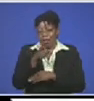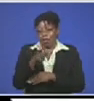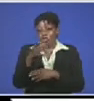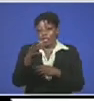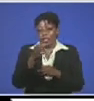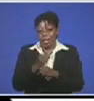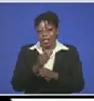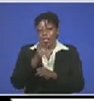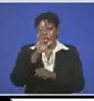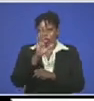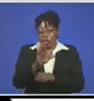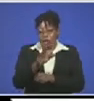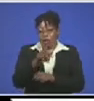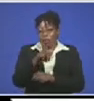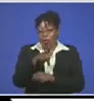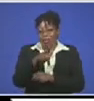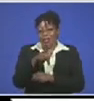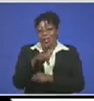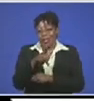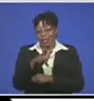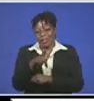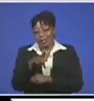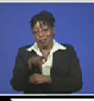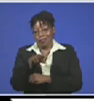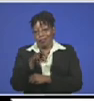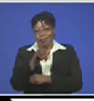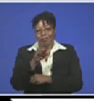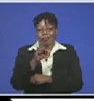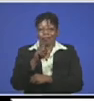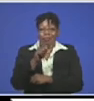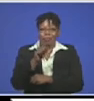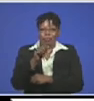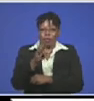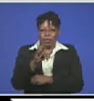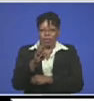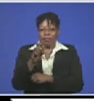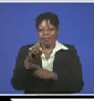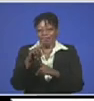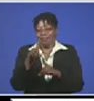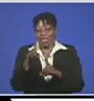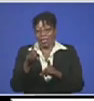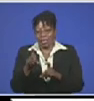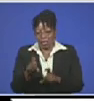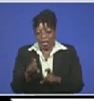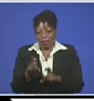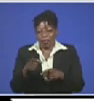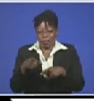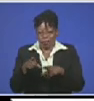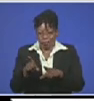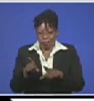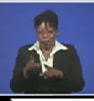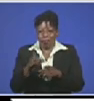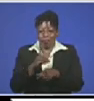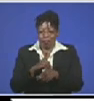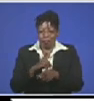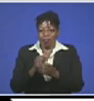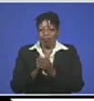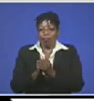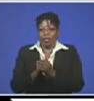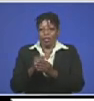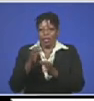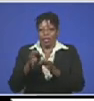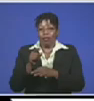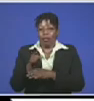your prostate examination because of the high incidence of prostate cancer. If you are a woman, you should be having